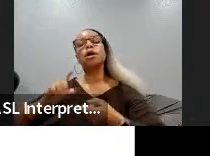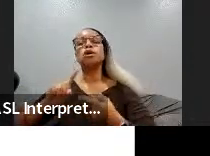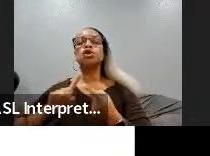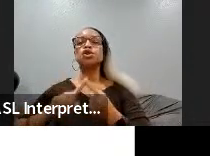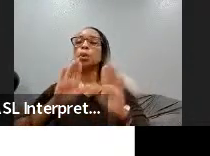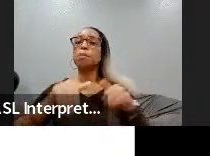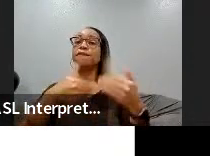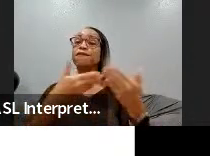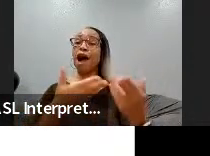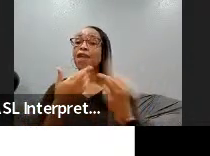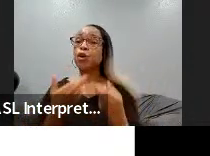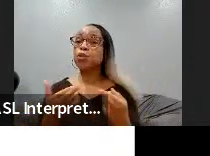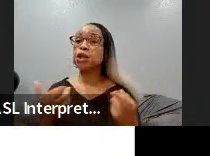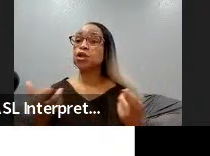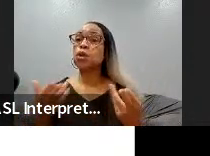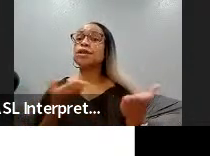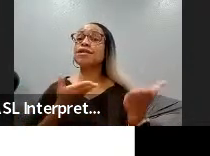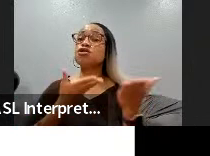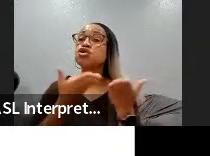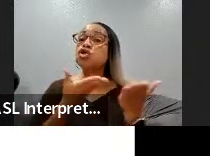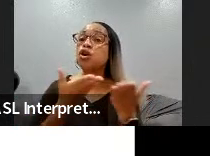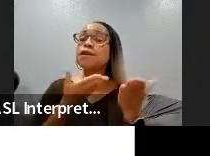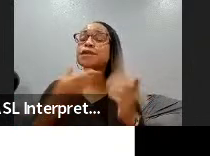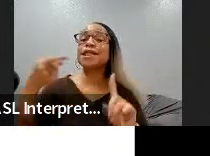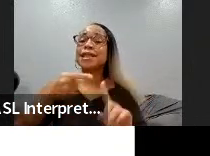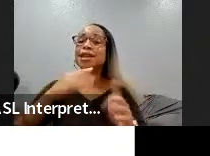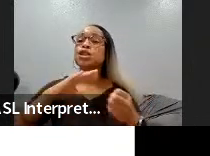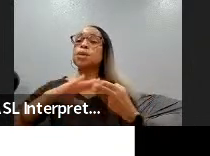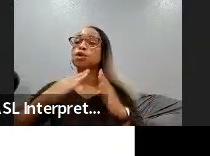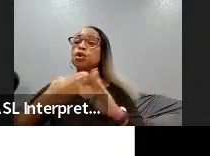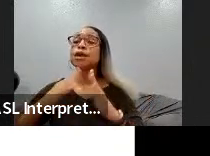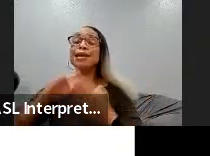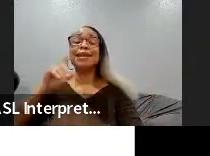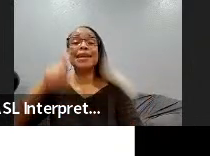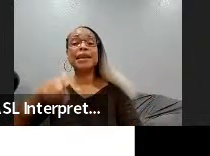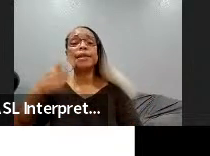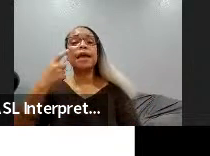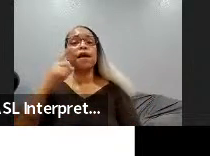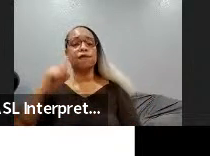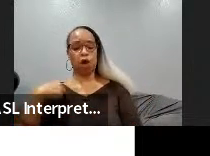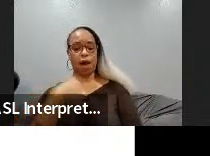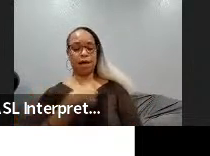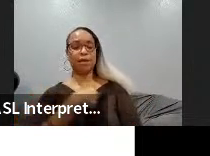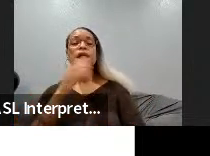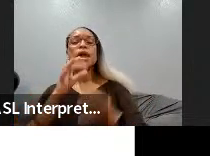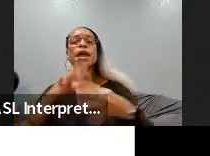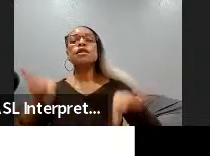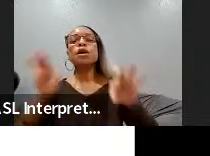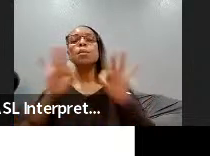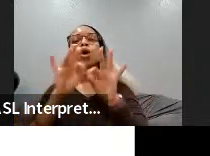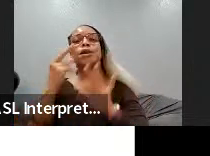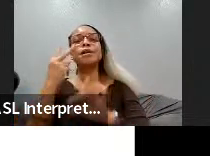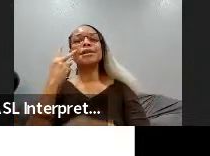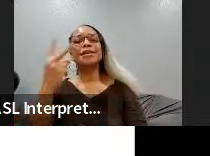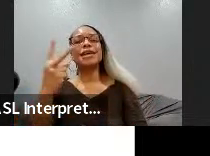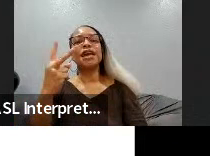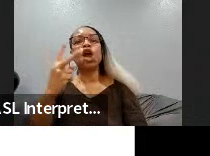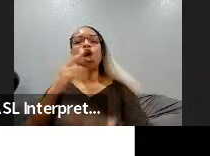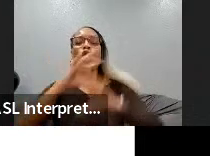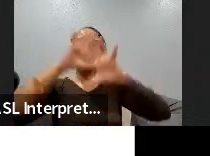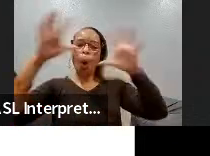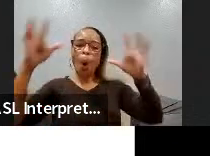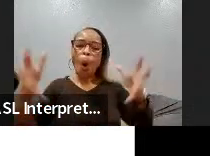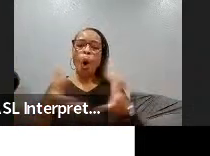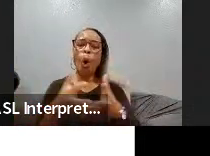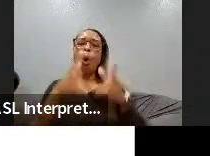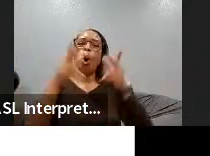provide these resources and services that this community needs. And really for us, it's important to see the whole person care model. So